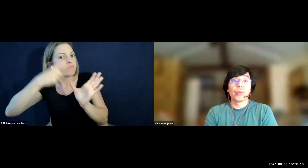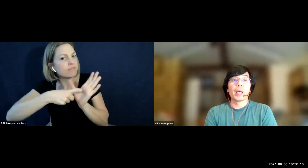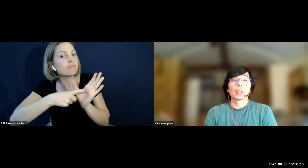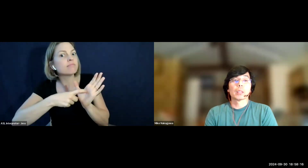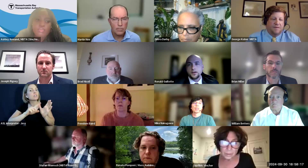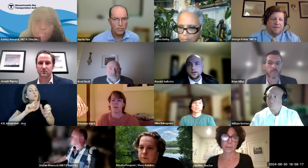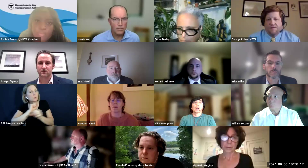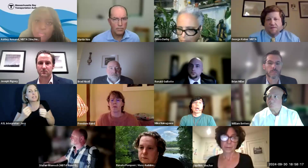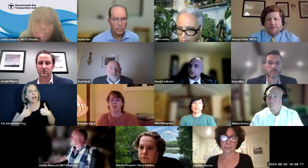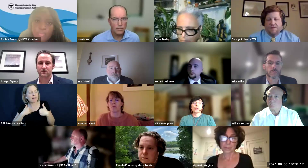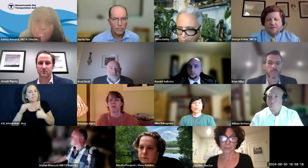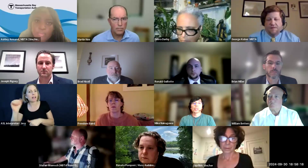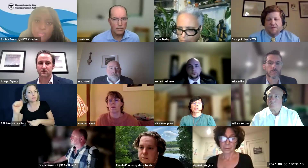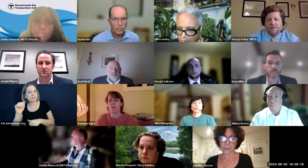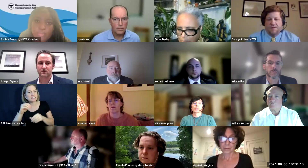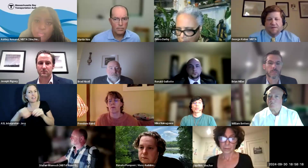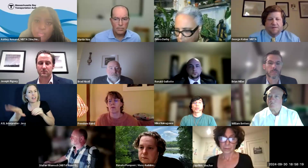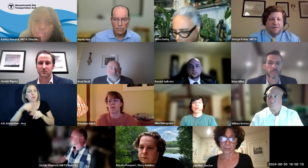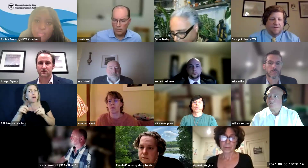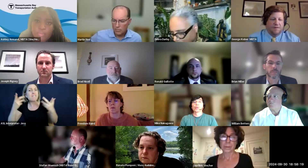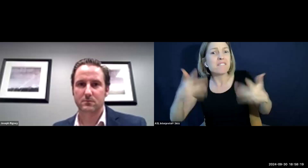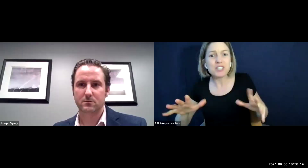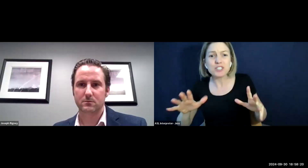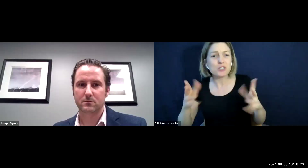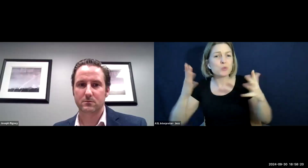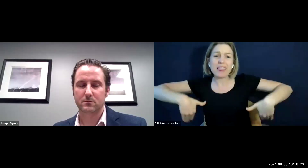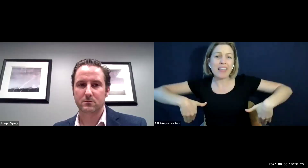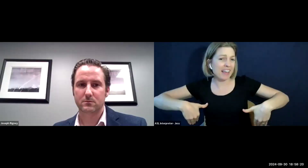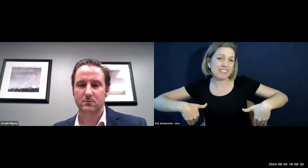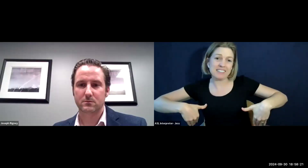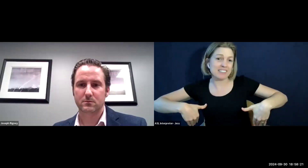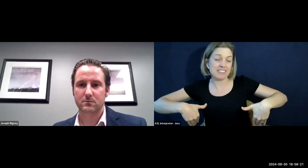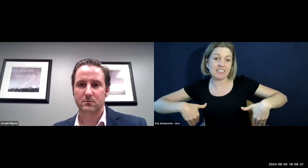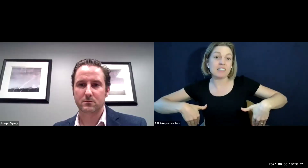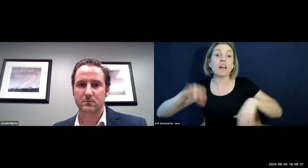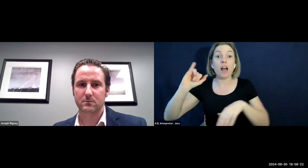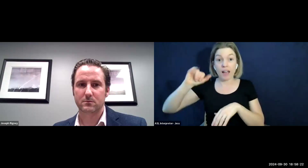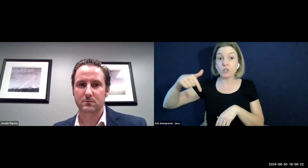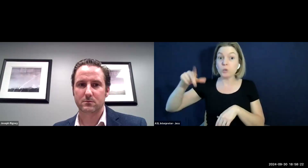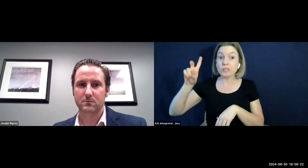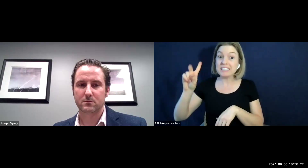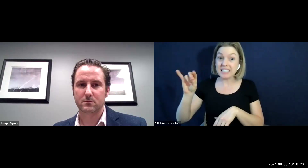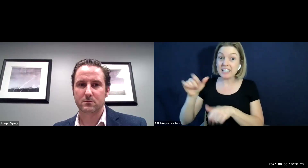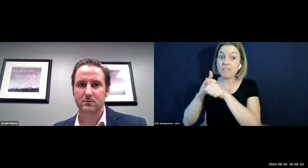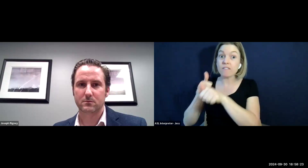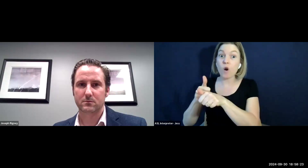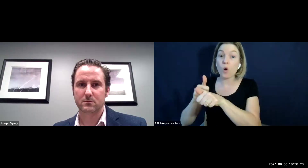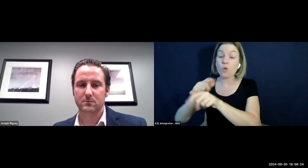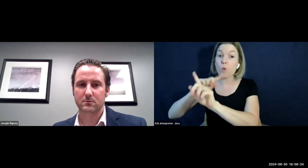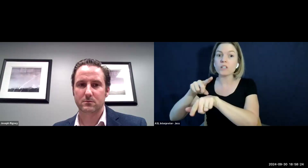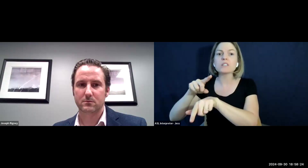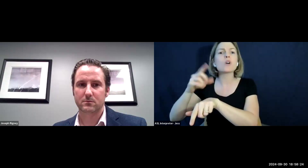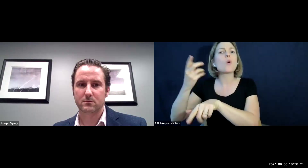after the fact. IQHQ was able to follow the Asbestos Protection Ordinance. We don't want just better